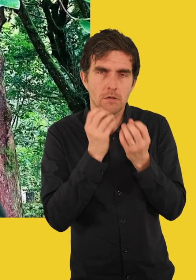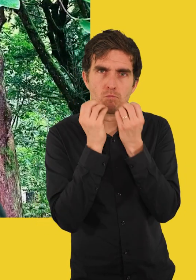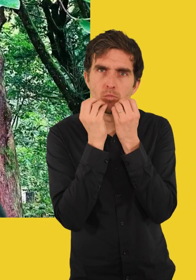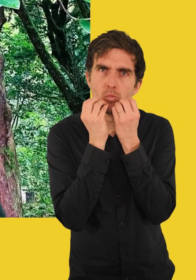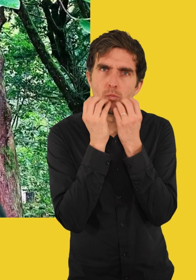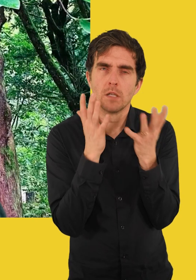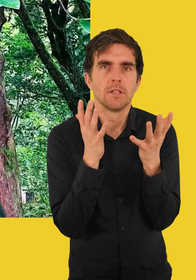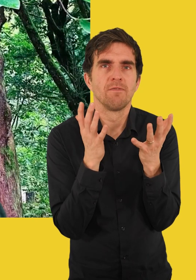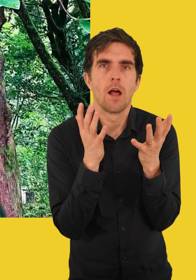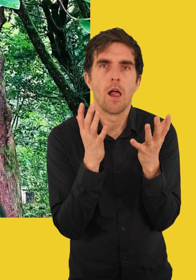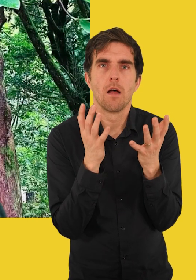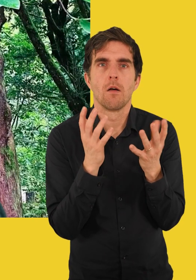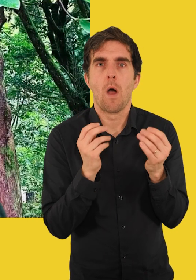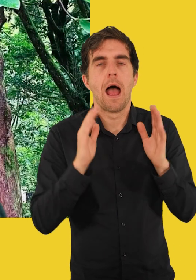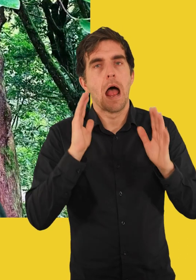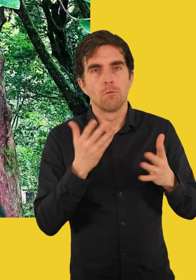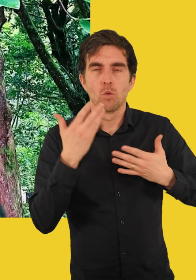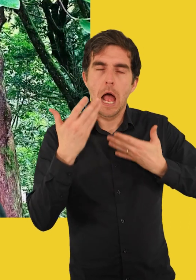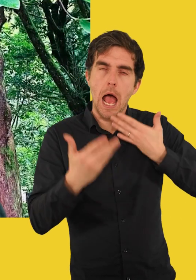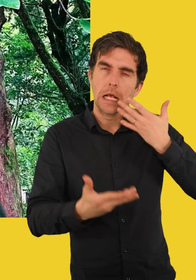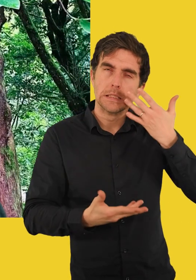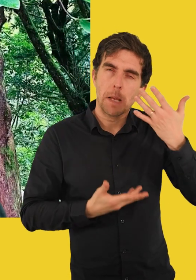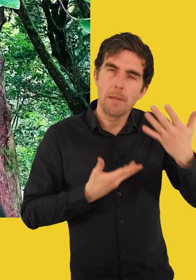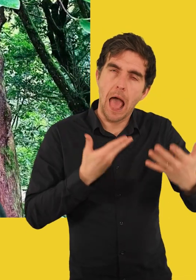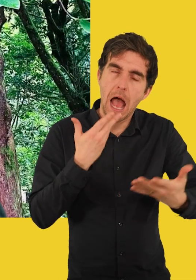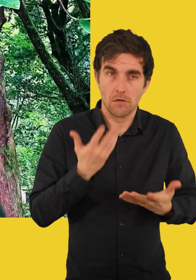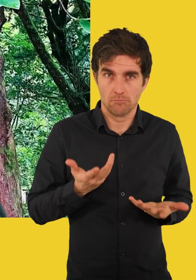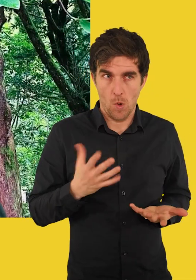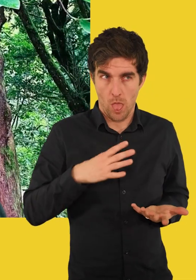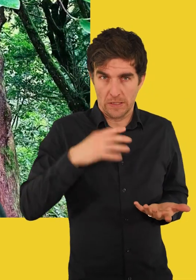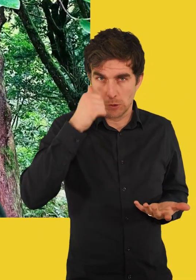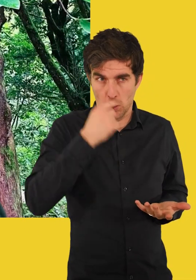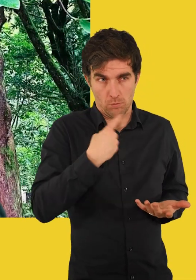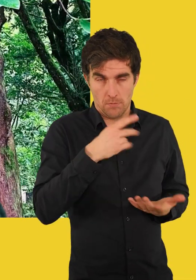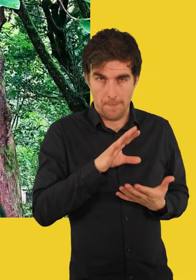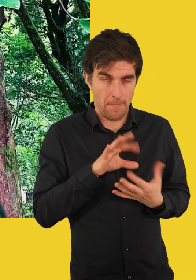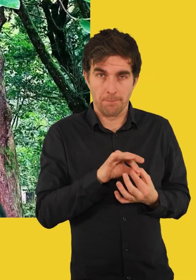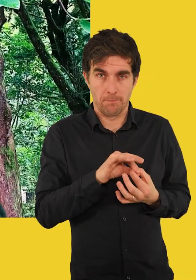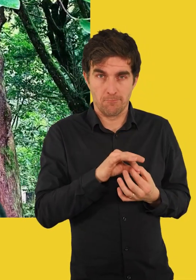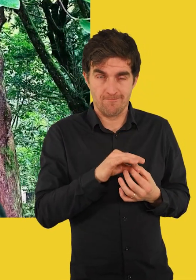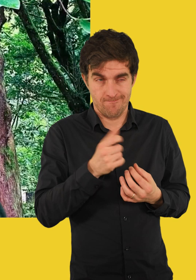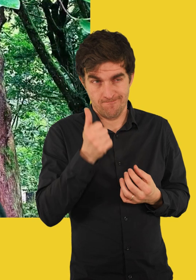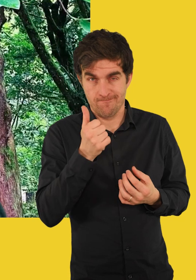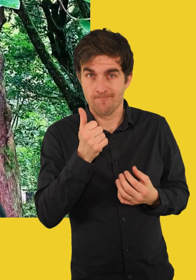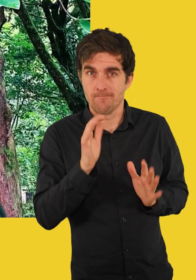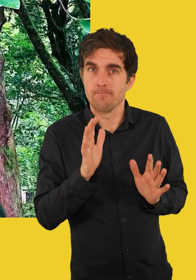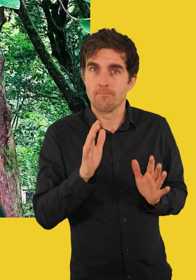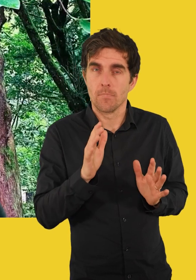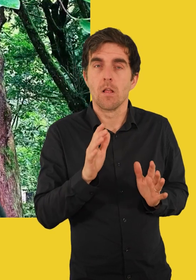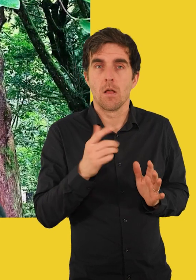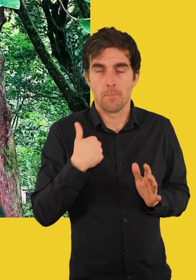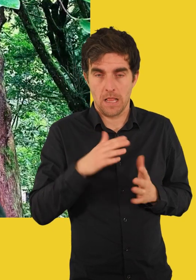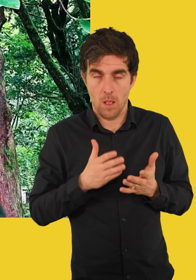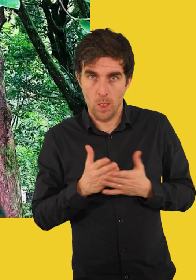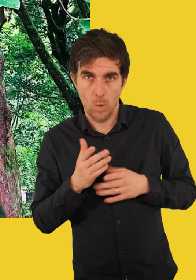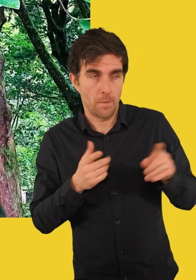about not having to explain anything at the outset, right? You can just kind of like go straight into the conversation about what you experience. People,